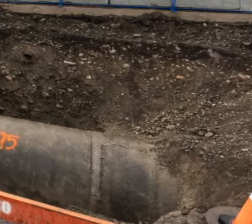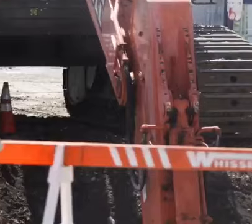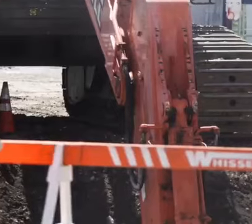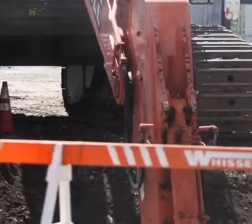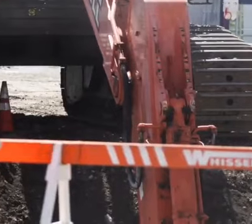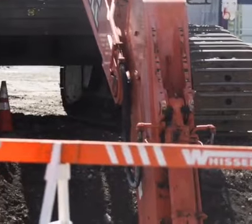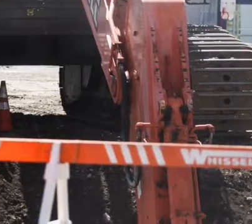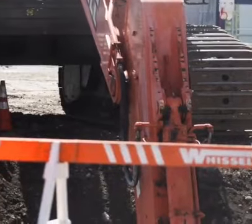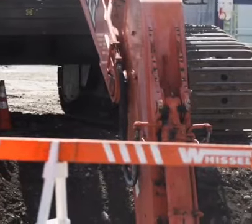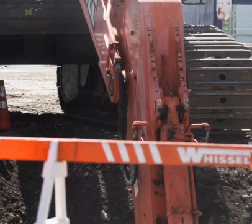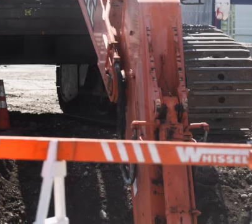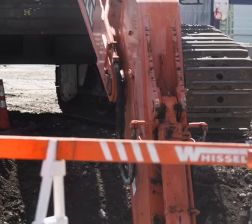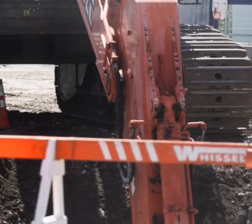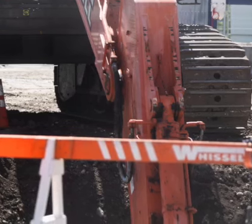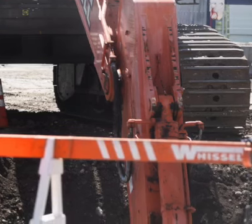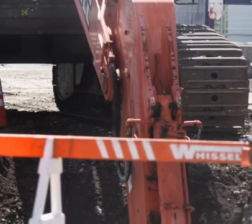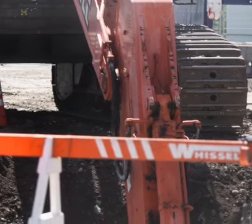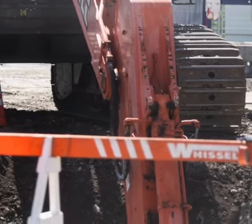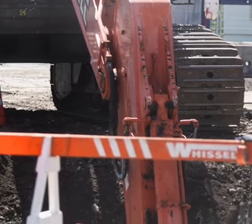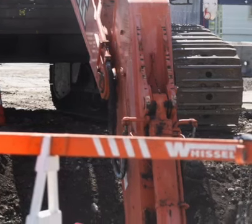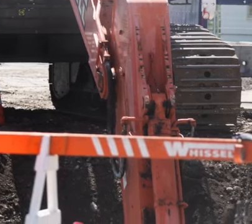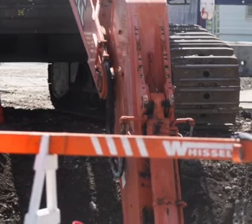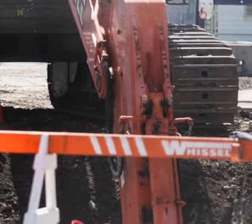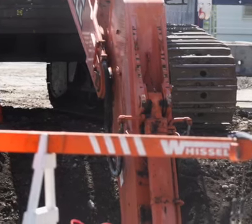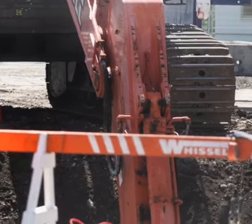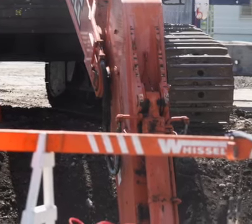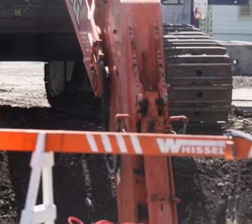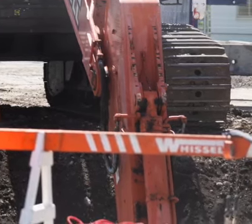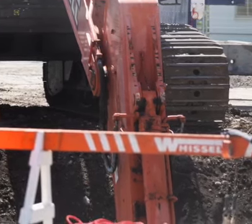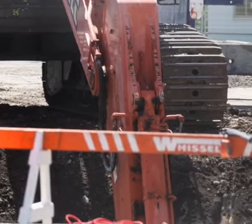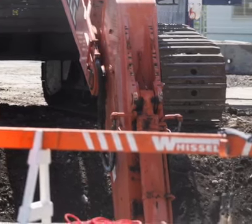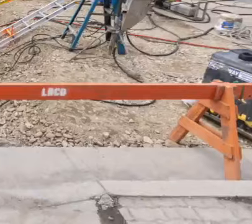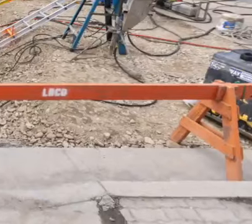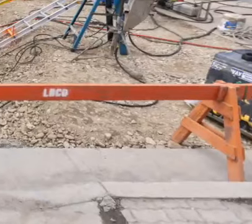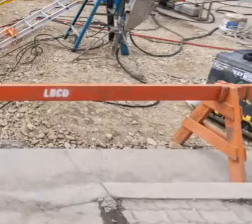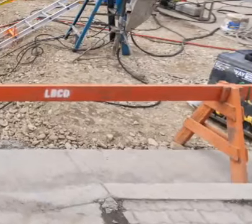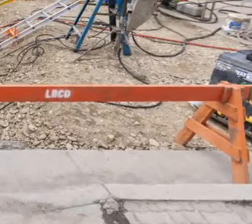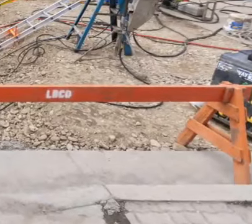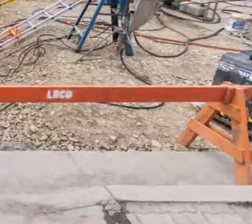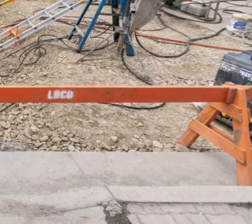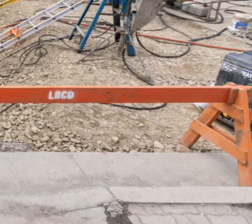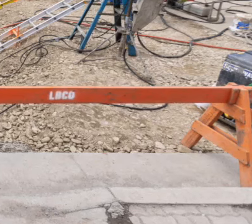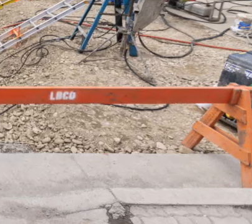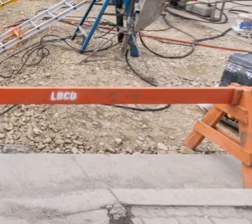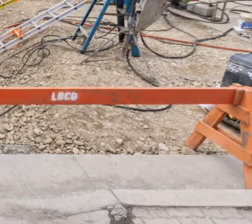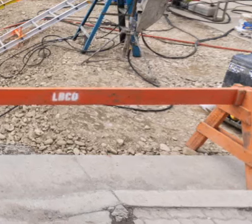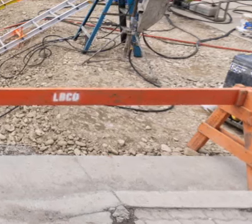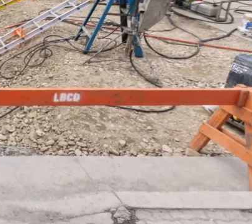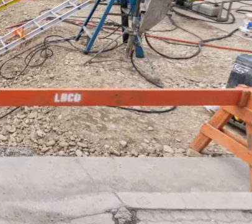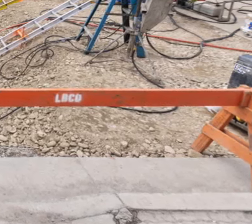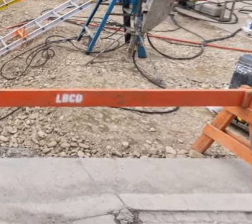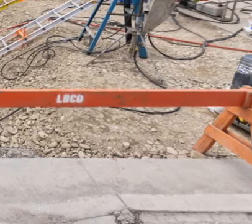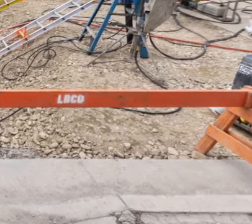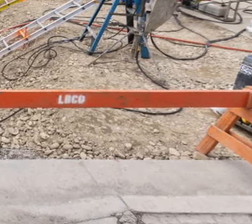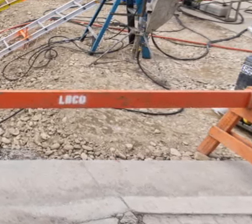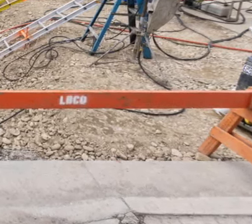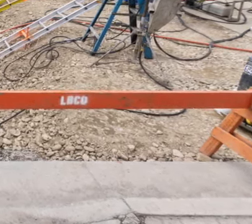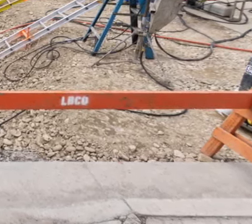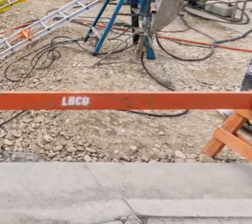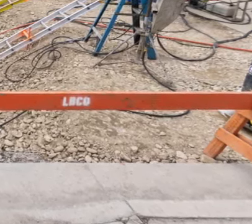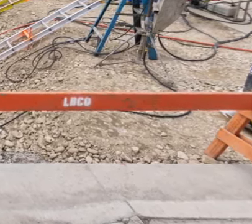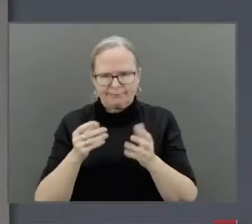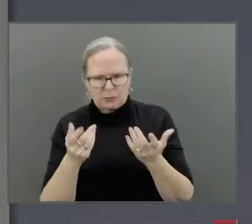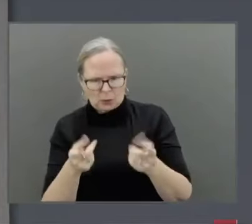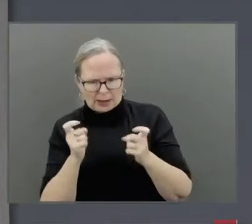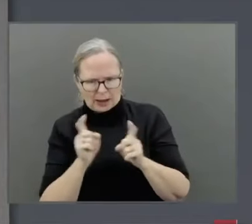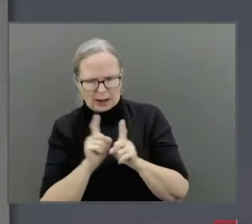pipe from the Bears Paw Water Treatment Plant to the Memorial Pump Station. That would have happened this fall and this winter. All of us are also very